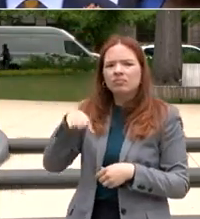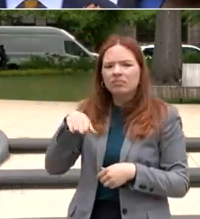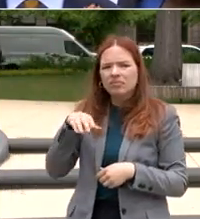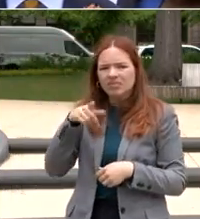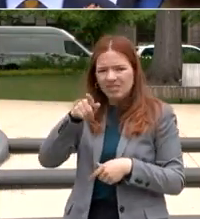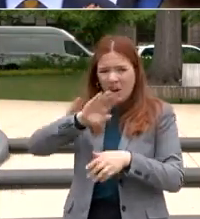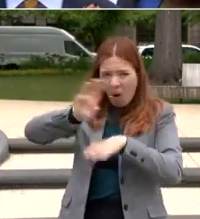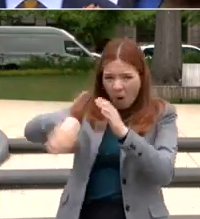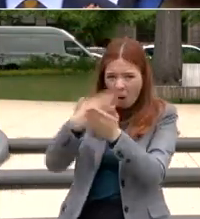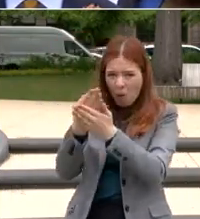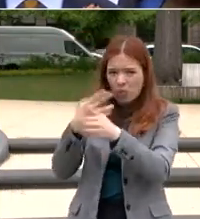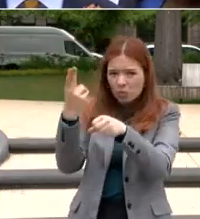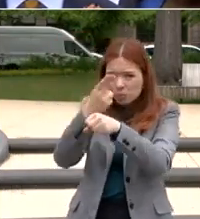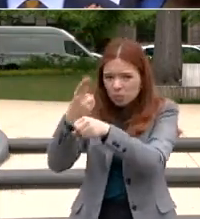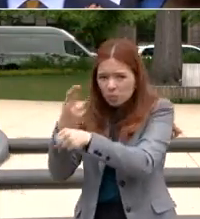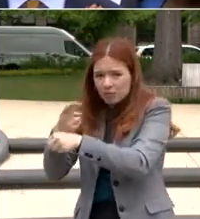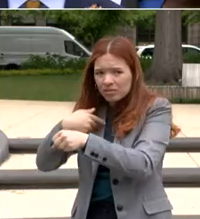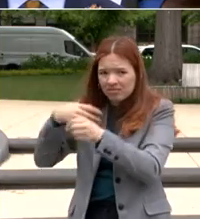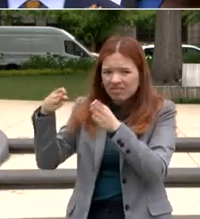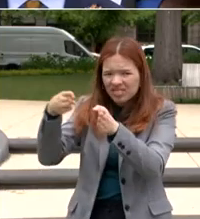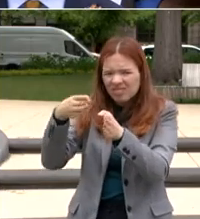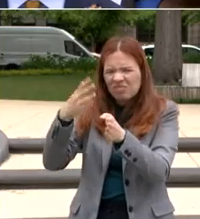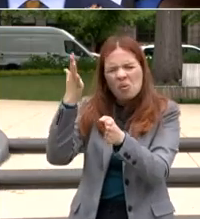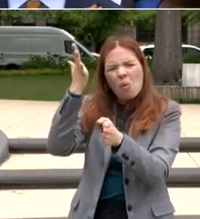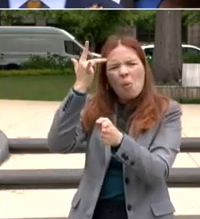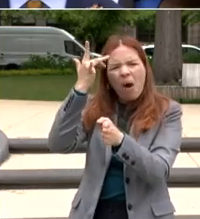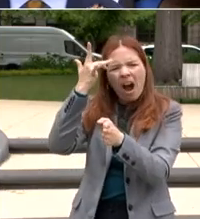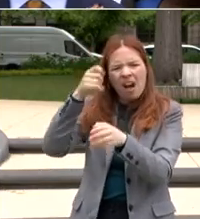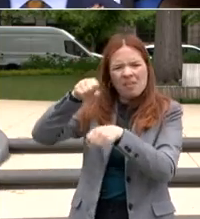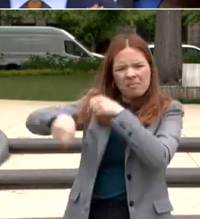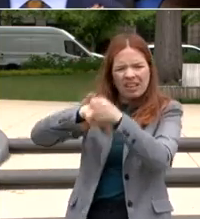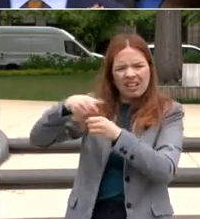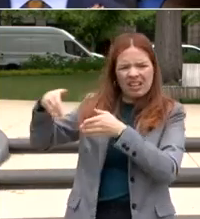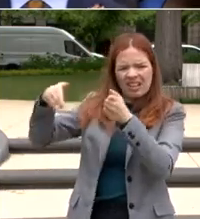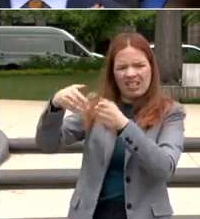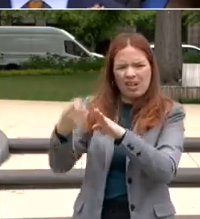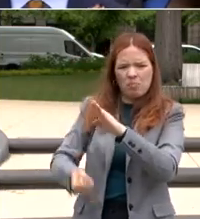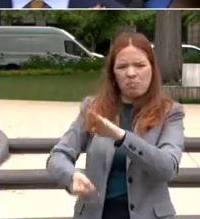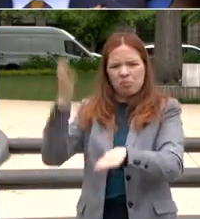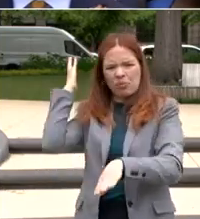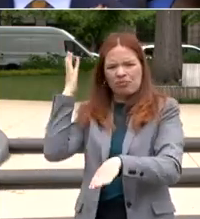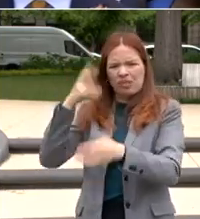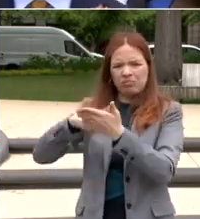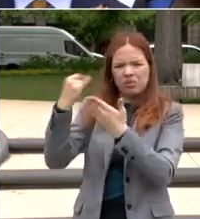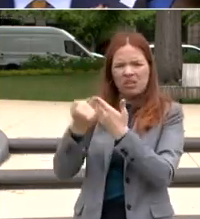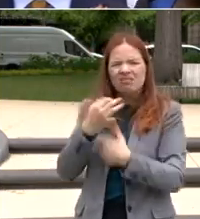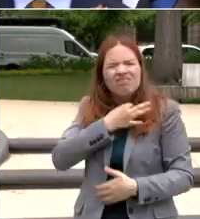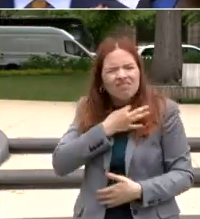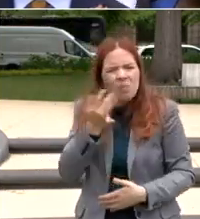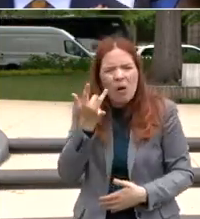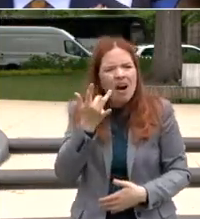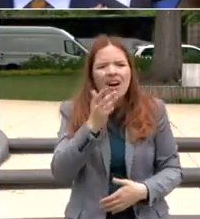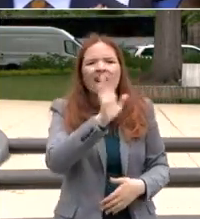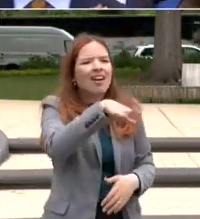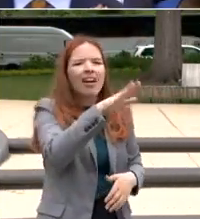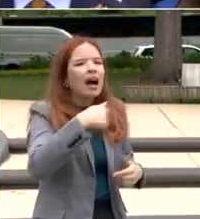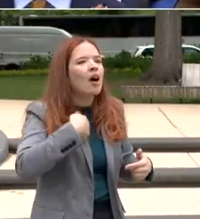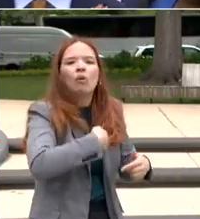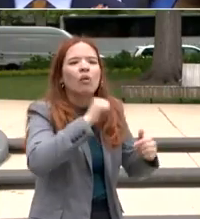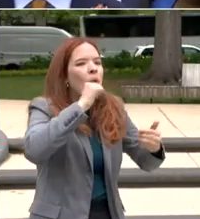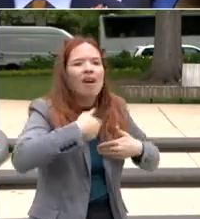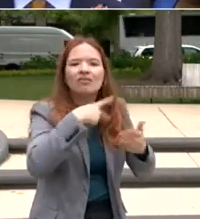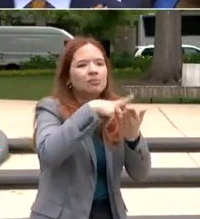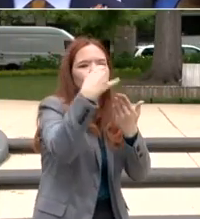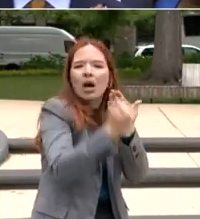road. I'm just wondering, why was the bicycle lane removed from the project? We don't have a project if the